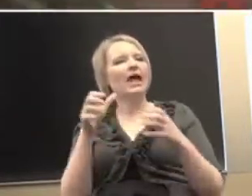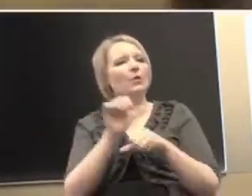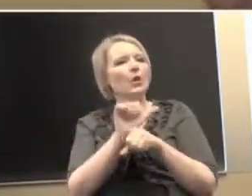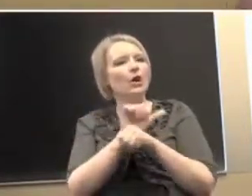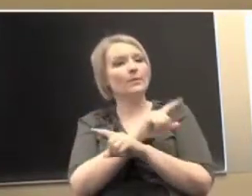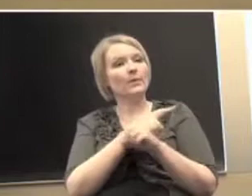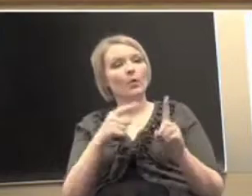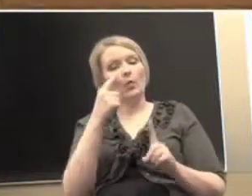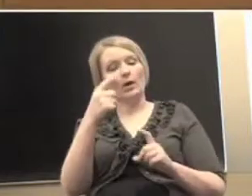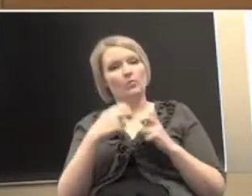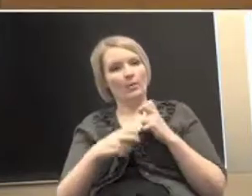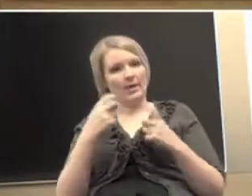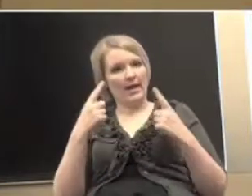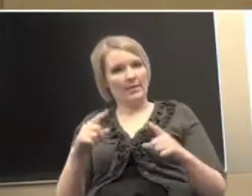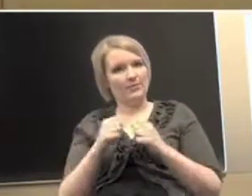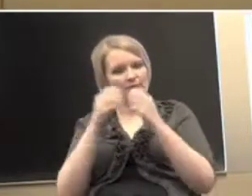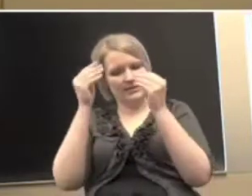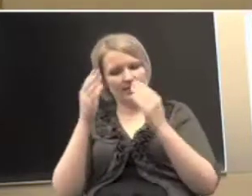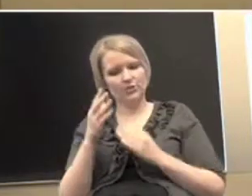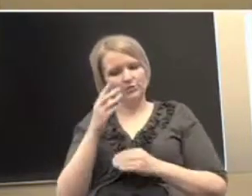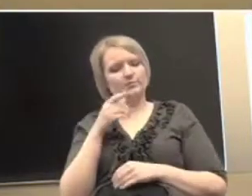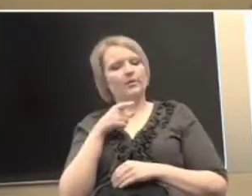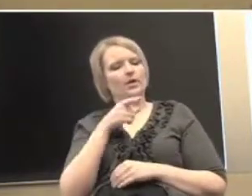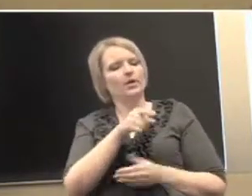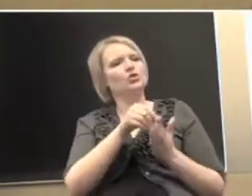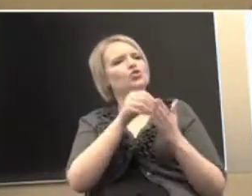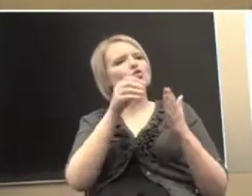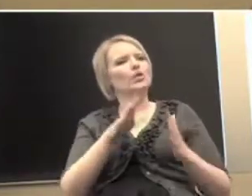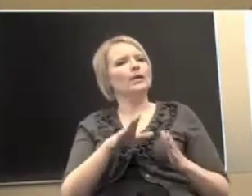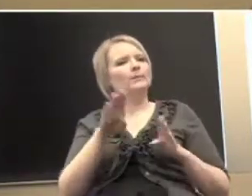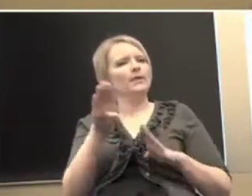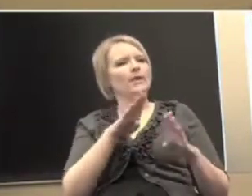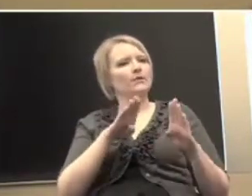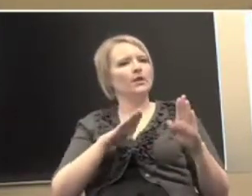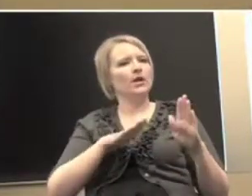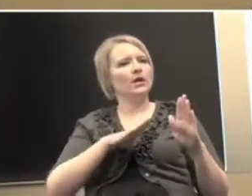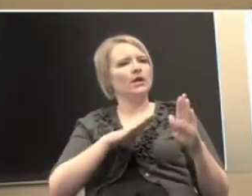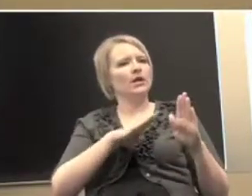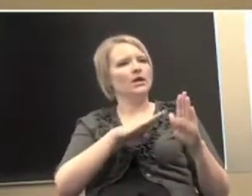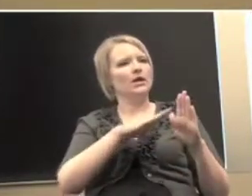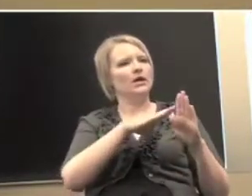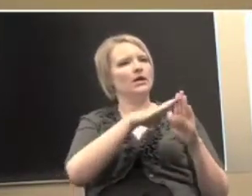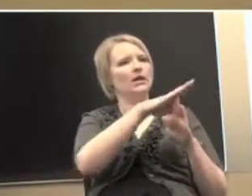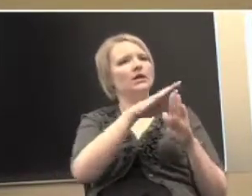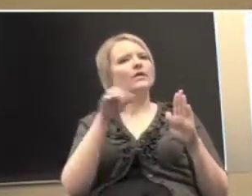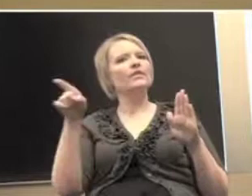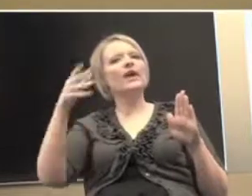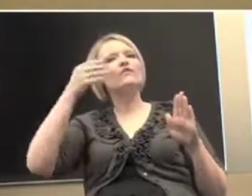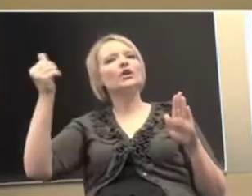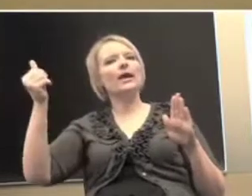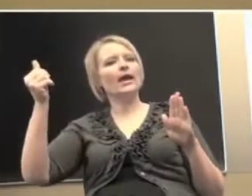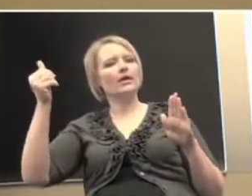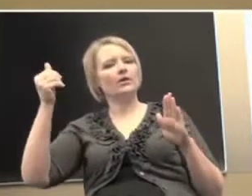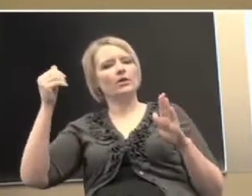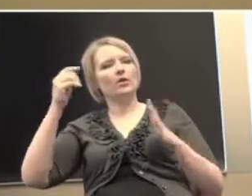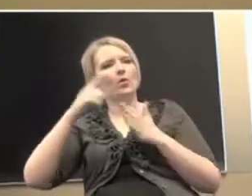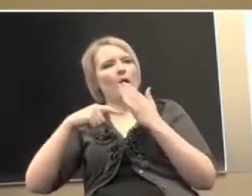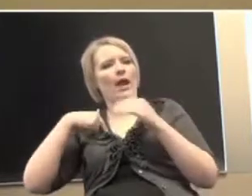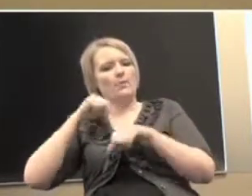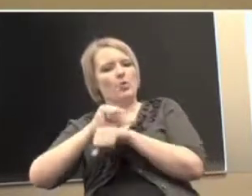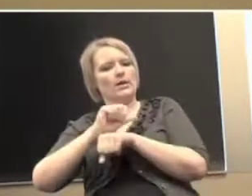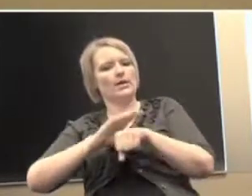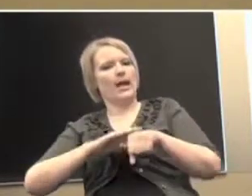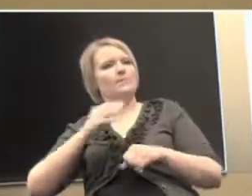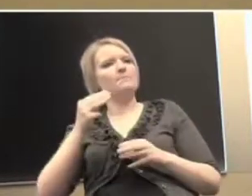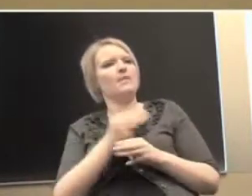that happens with a lot of teachers is as a student begins to escalate their behavior, they begin to forget that what I'm working on is math,